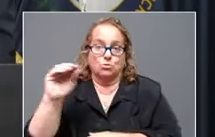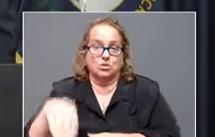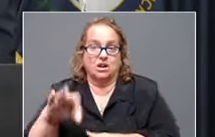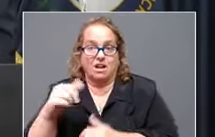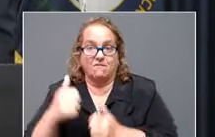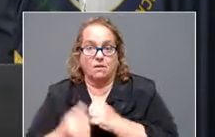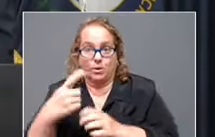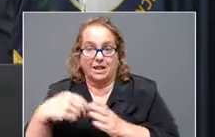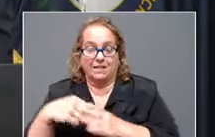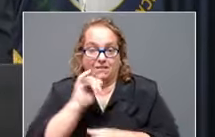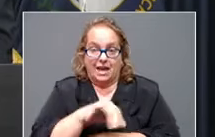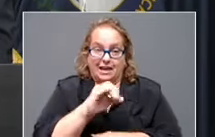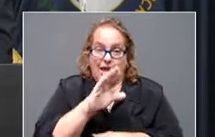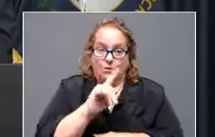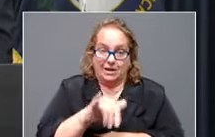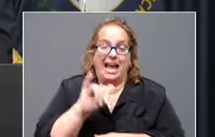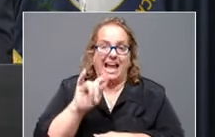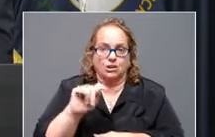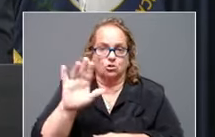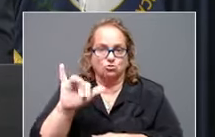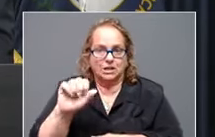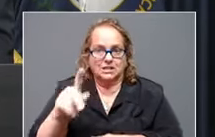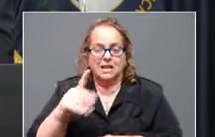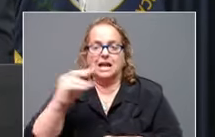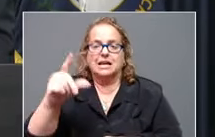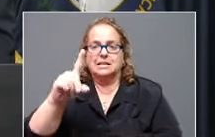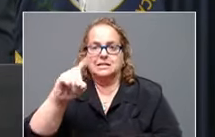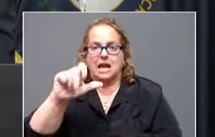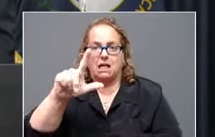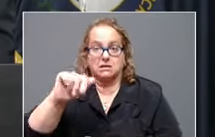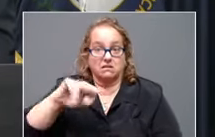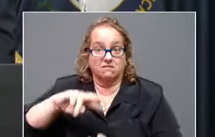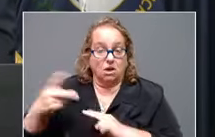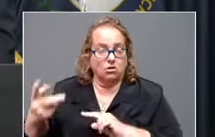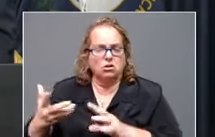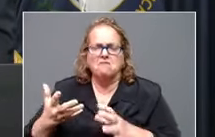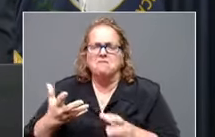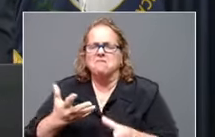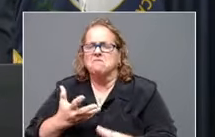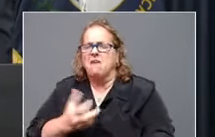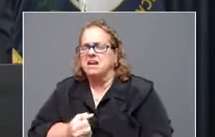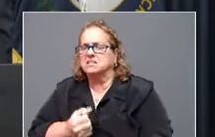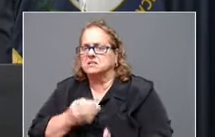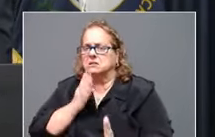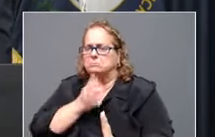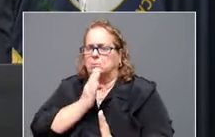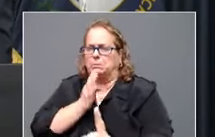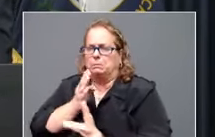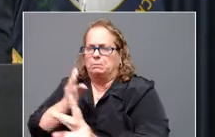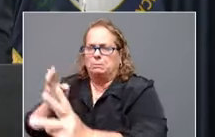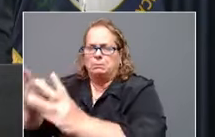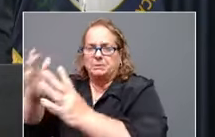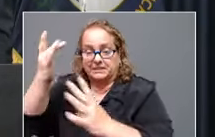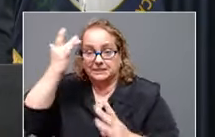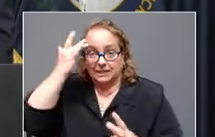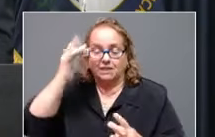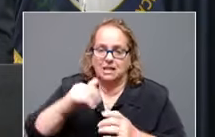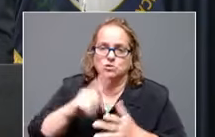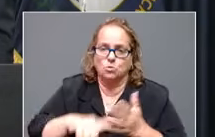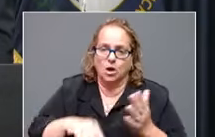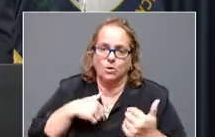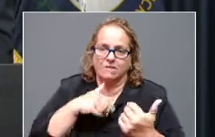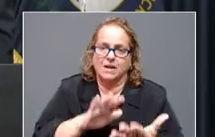county is at risk, and the Delta variant moves so fast that this is what we're facing. It means we got to push much